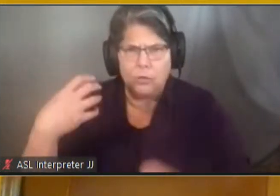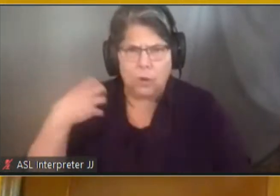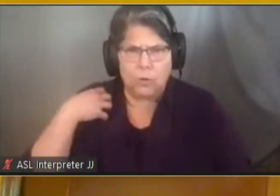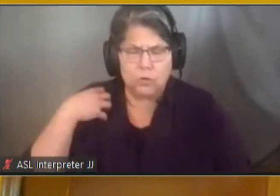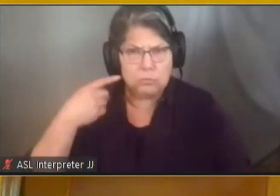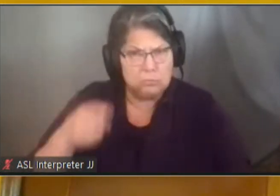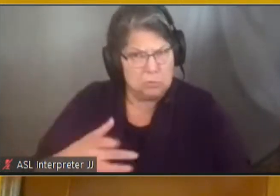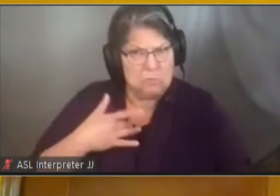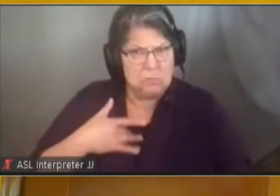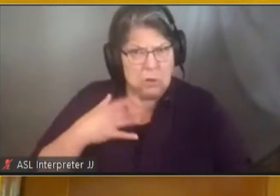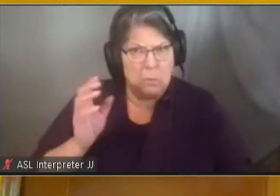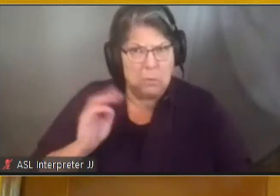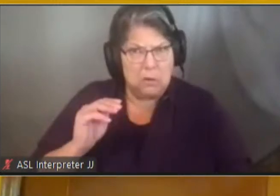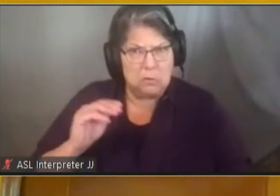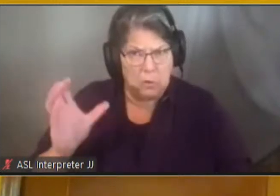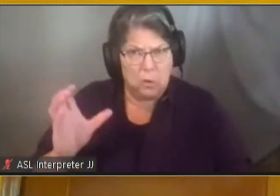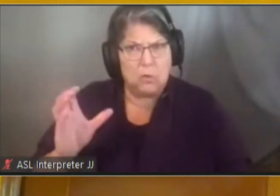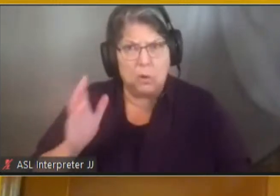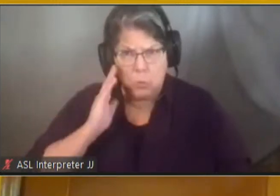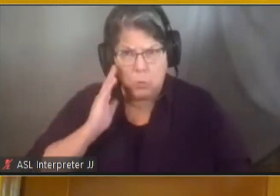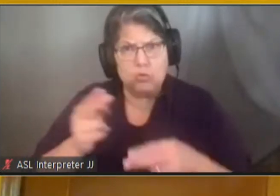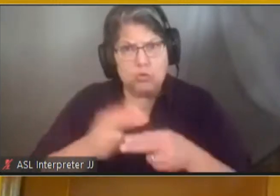County has a chance of going into the red tier